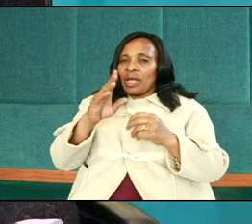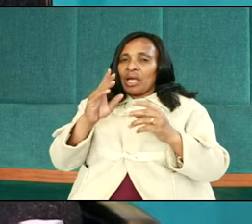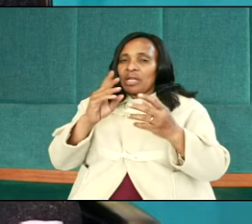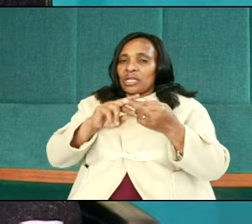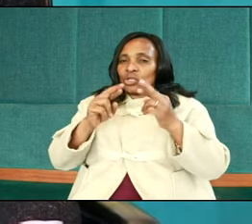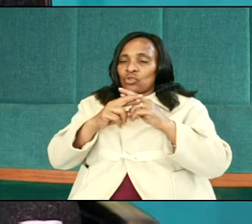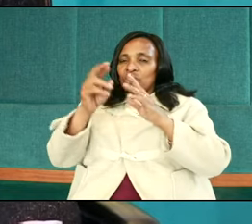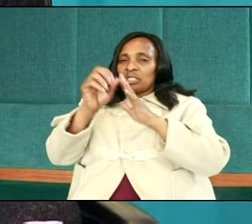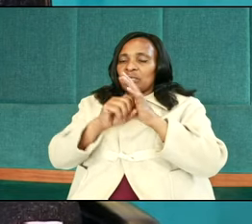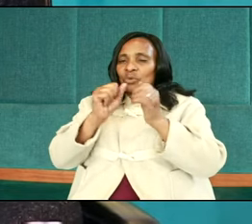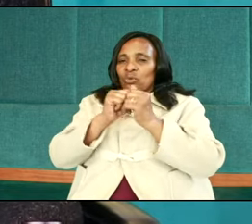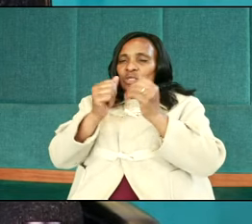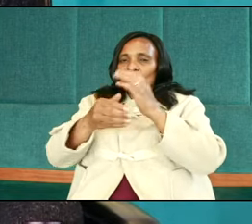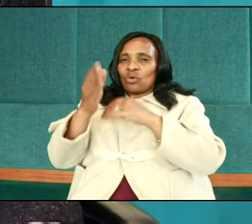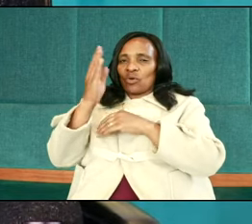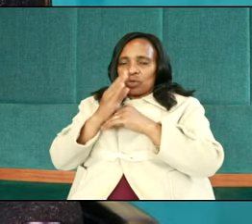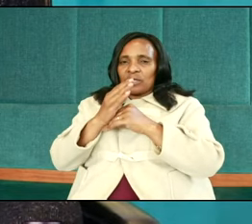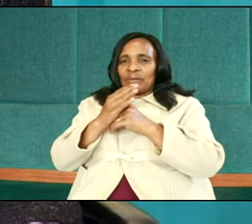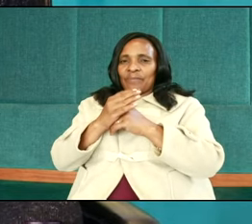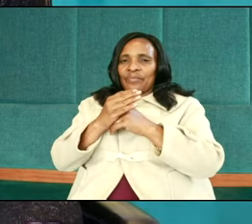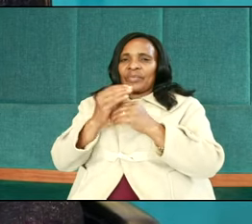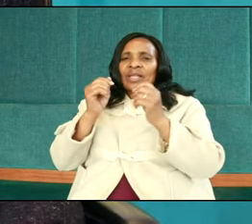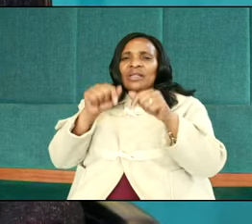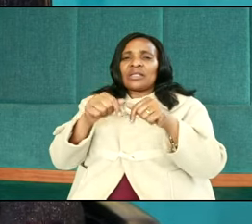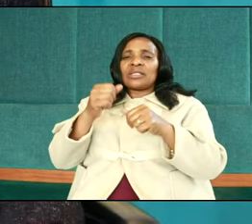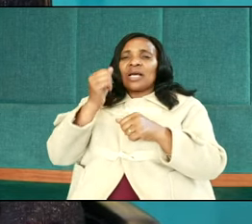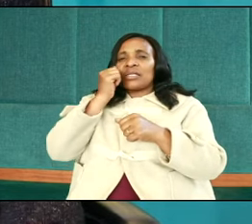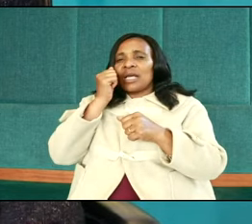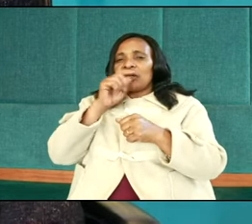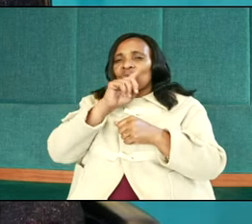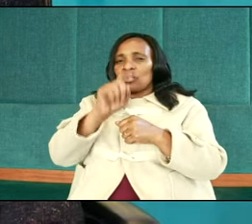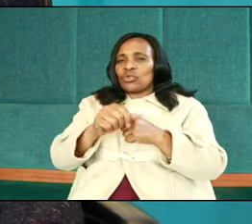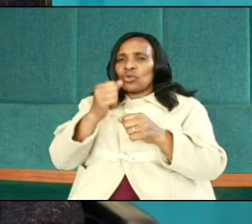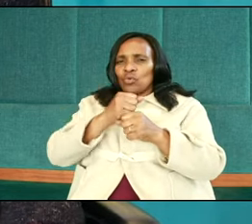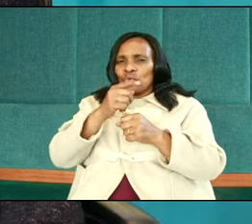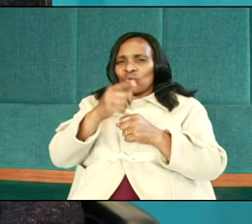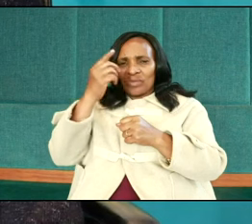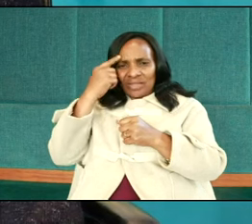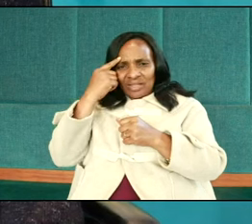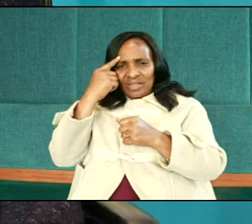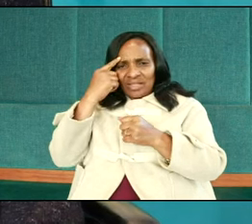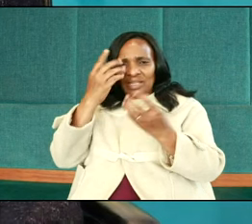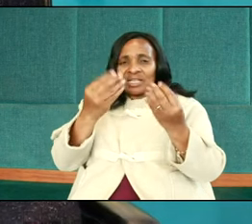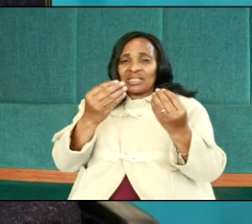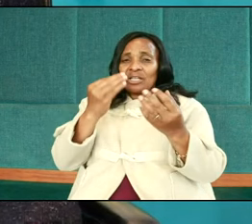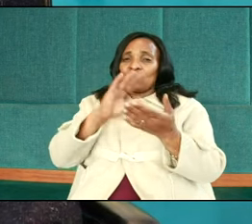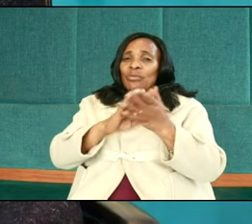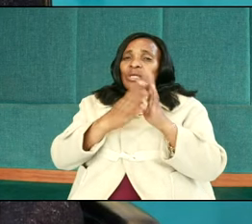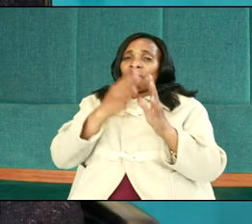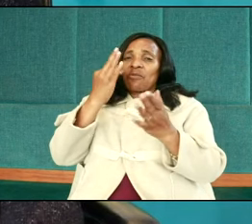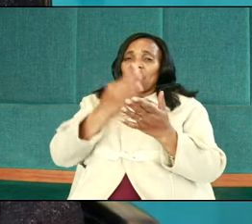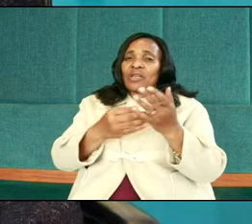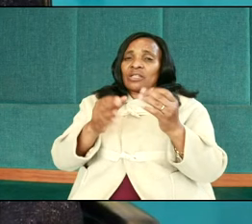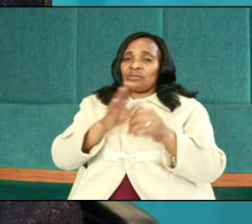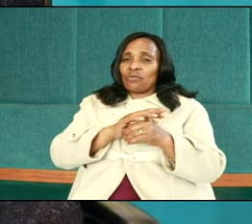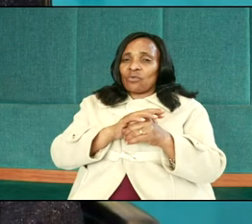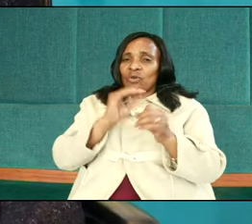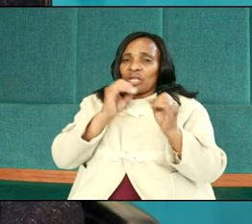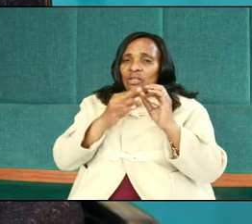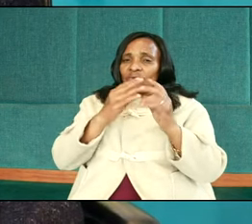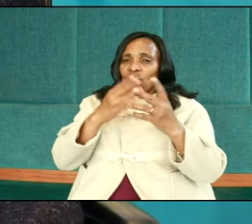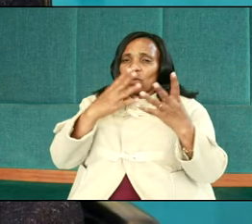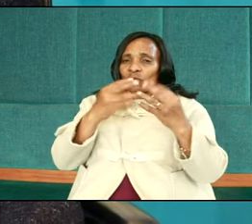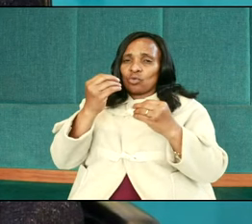relationship with God. The third question, do you think it is easier to be faithful, obedient to God in